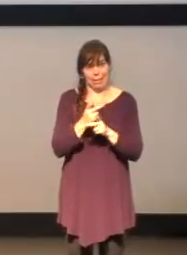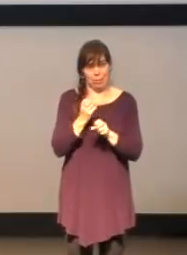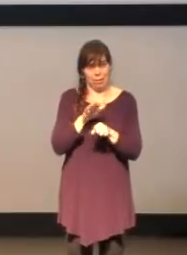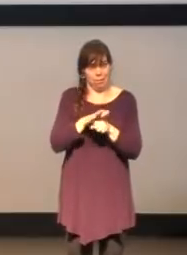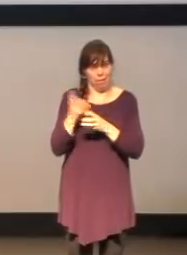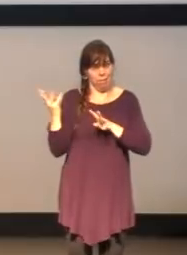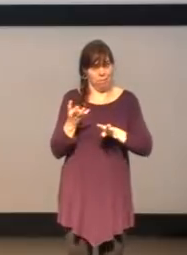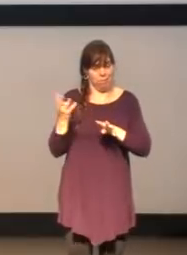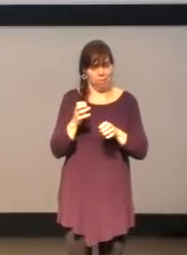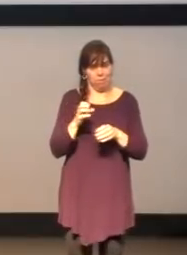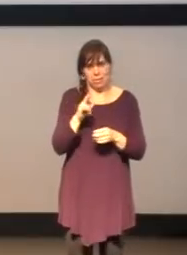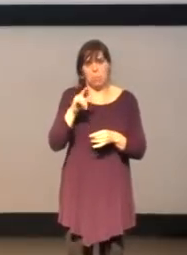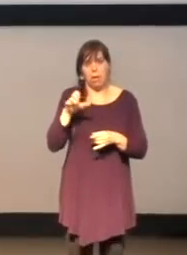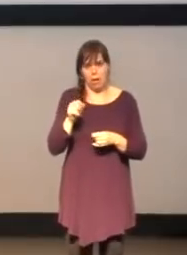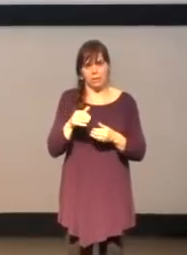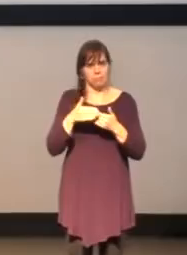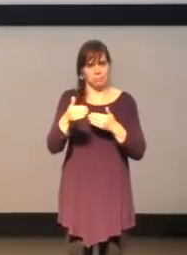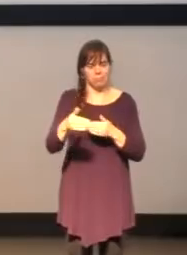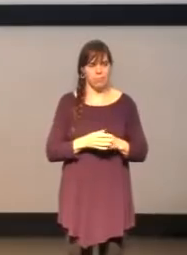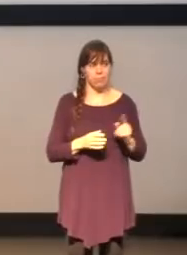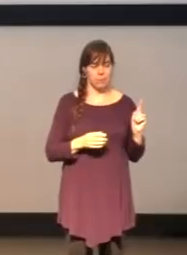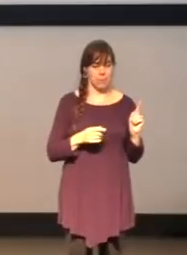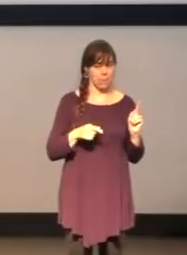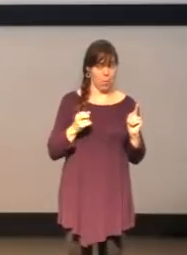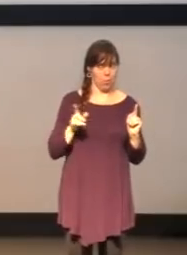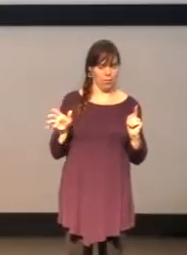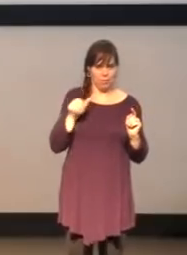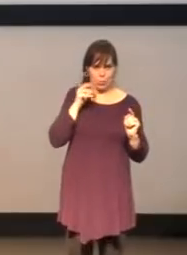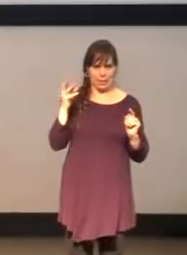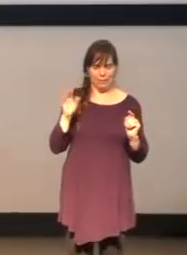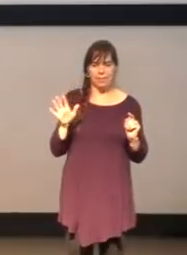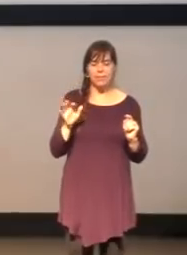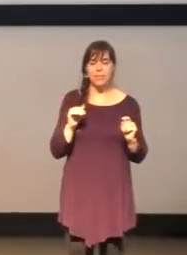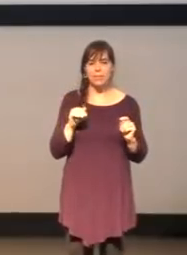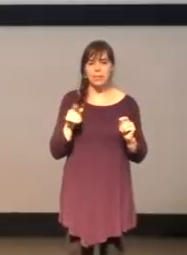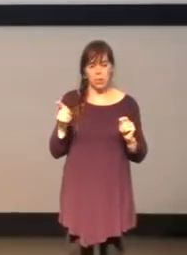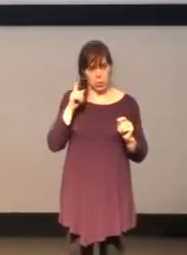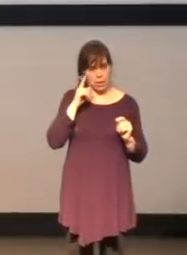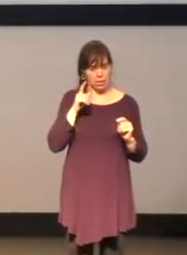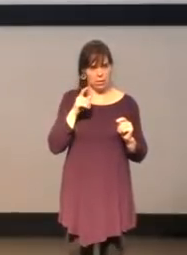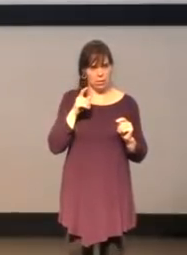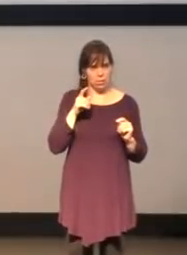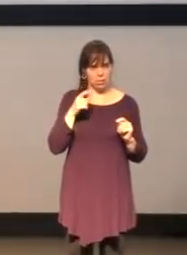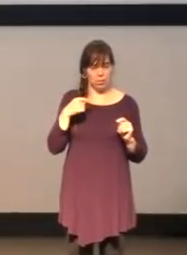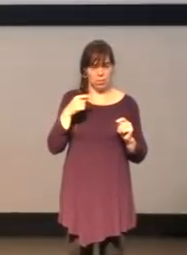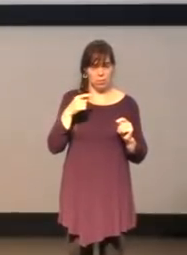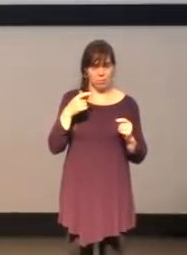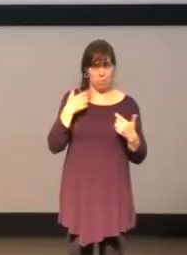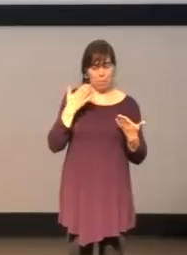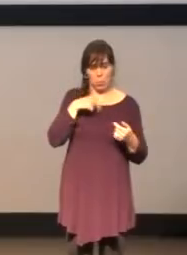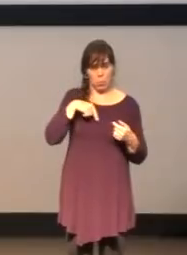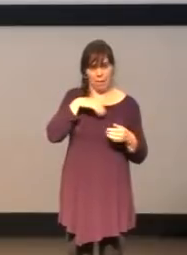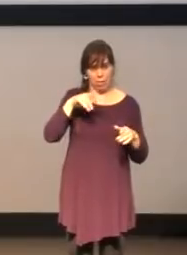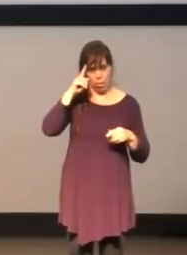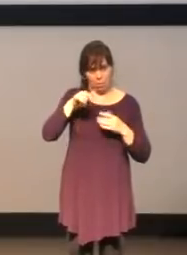appropriate supplies into the future. So while you're there, do you think this change, I don't know that we've thought about this yet, does